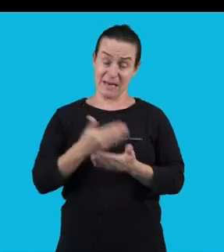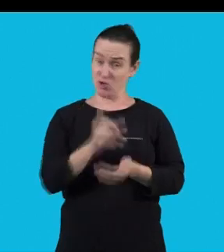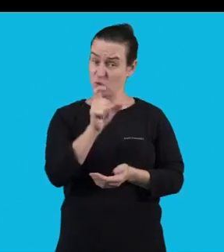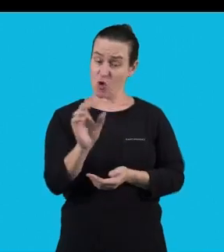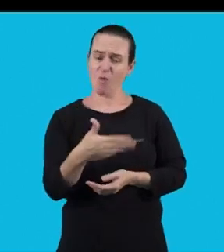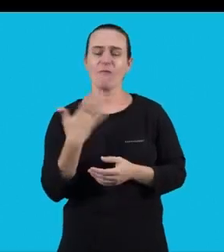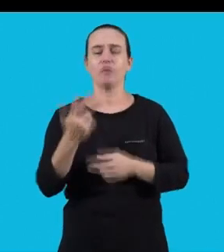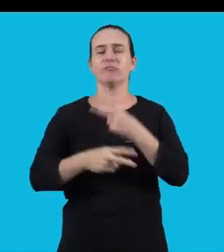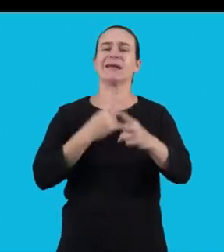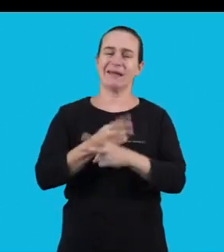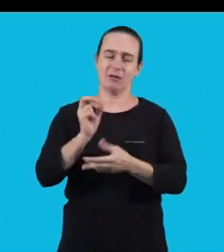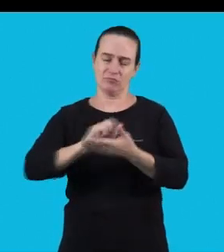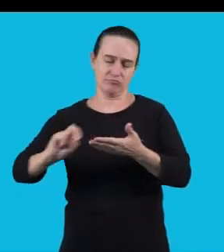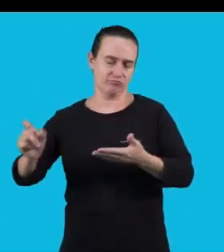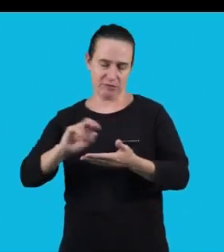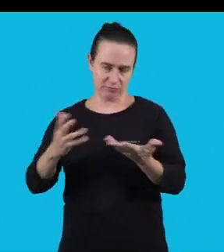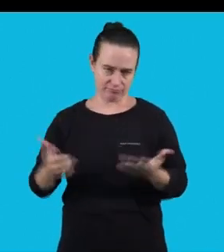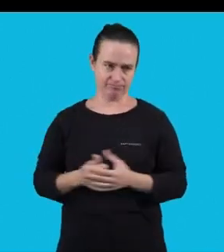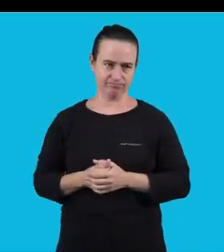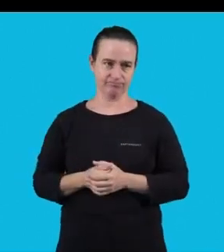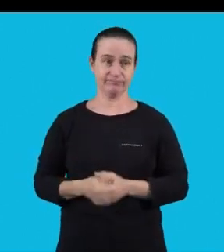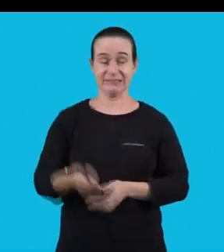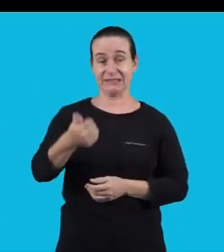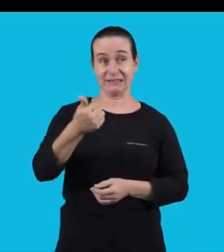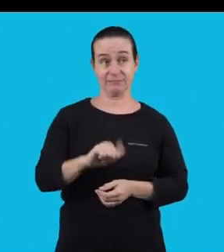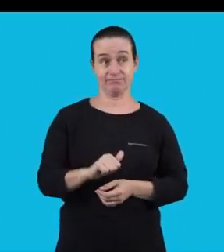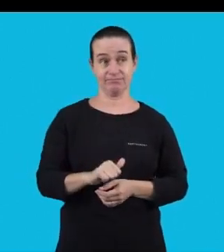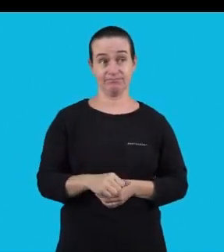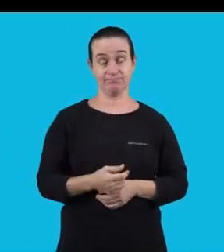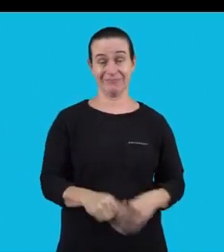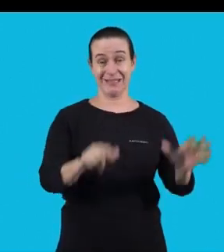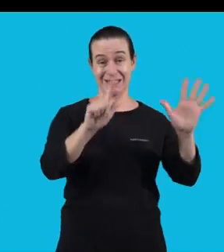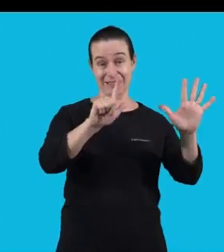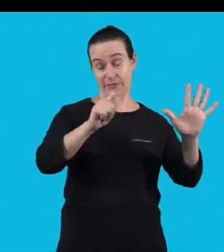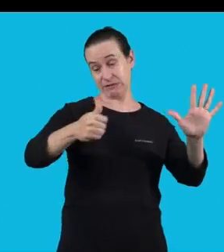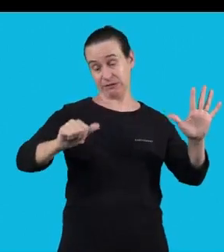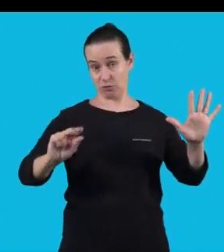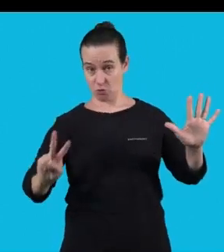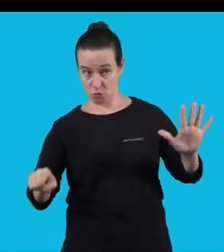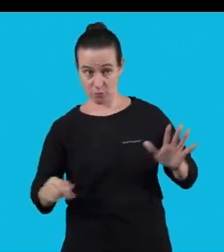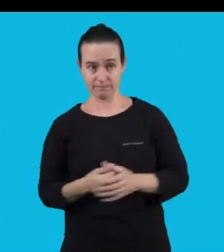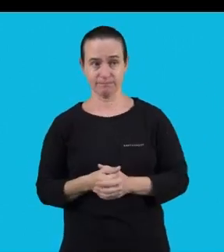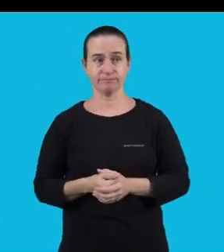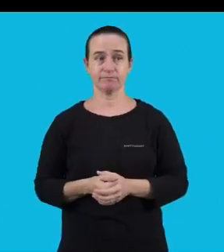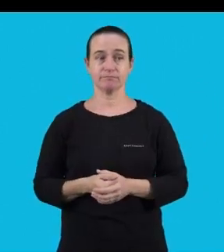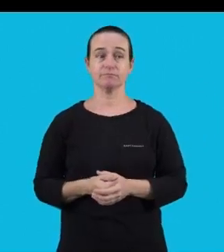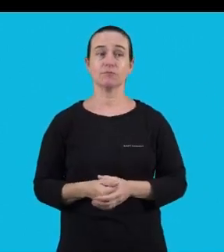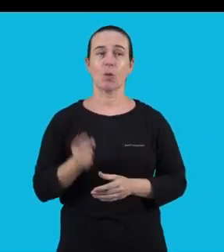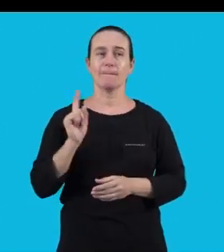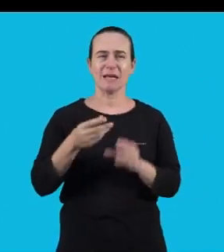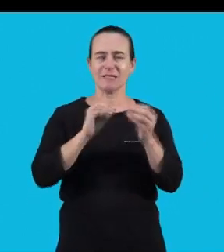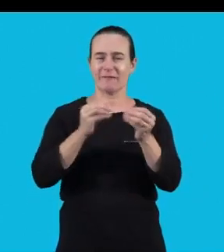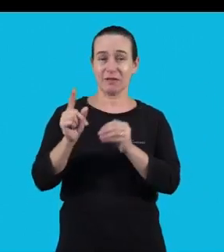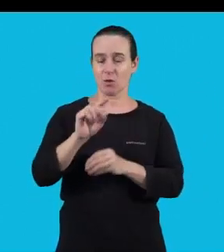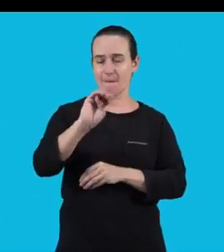entire sentence. Then question 5.7.2, we're still in paragraph 3,